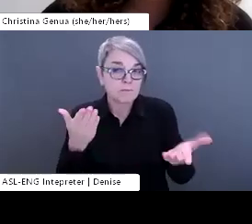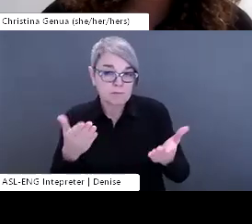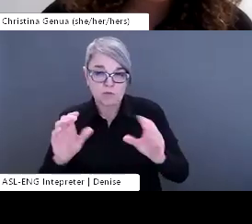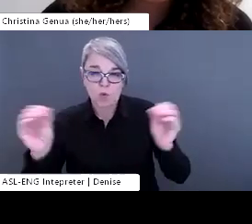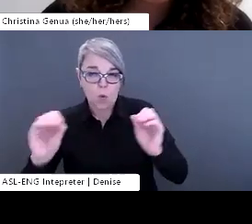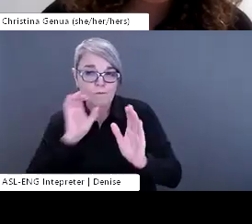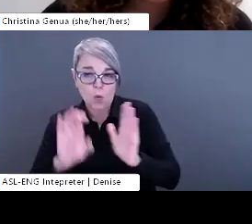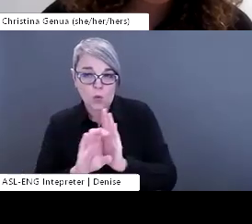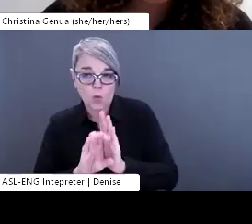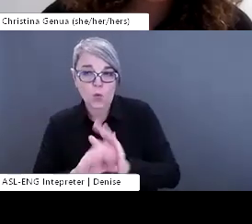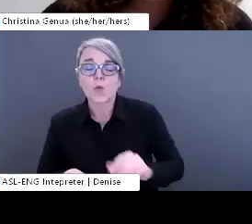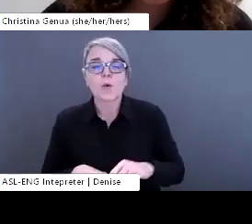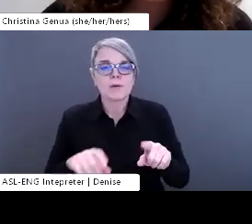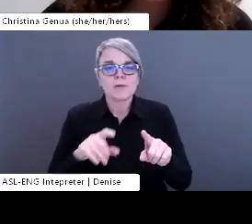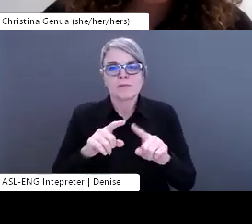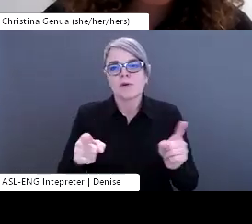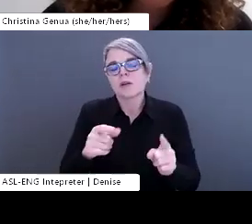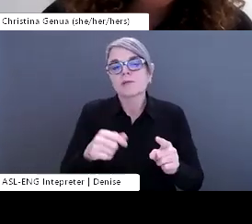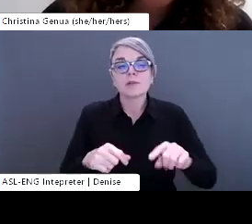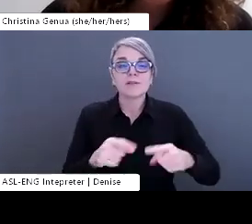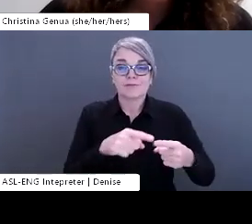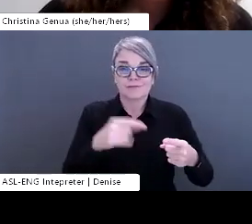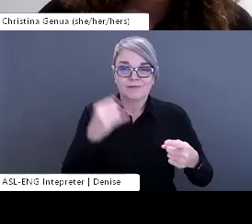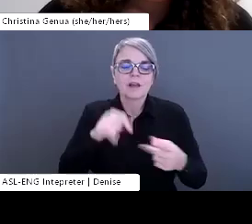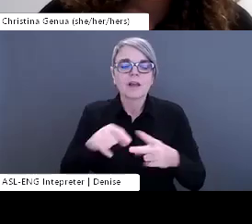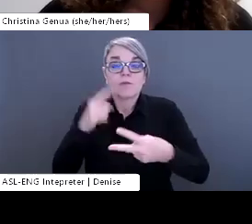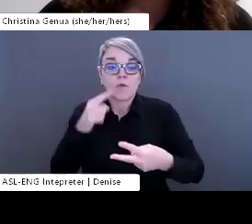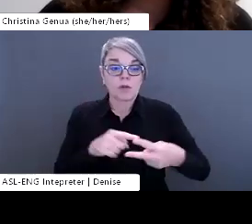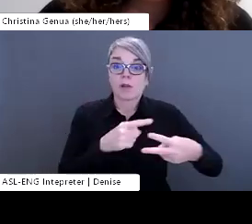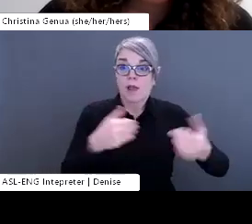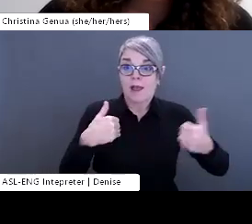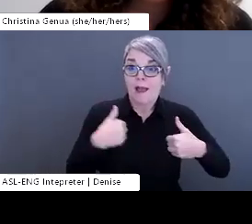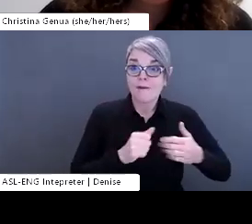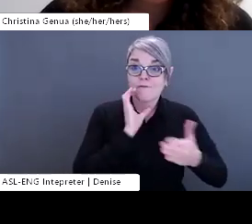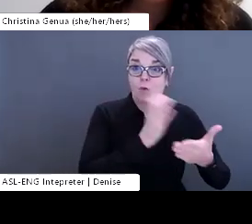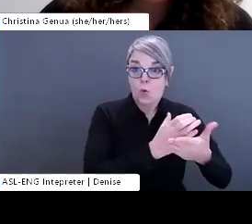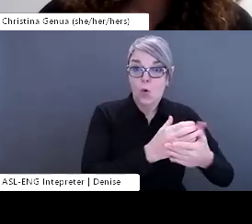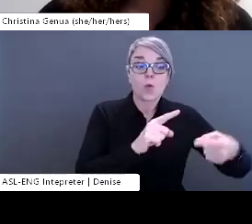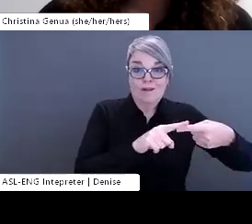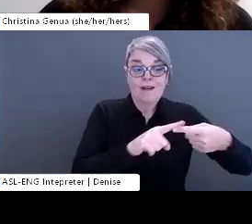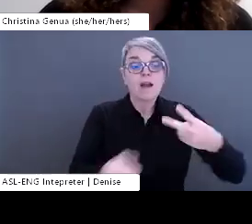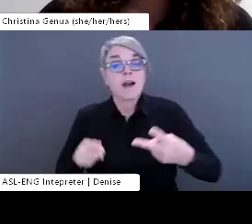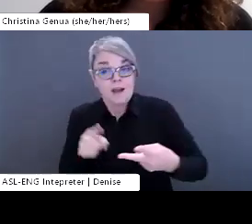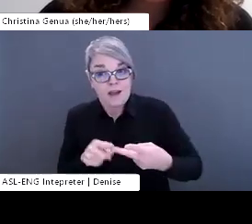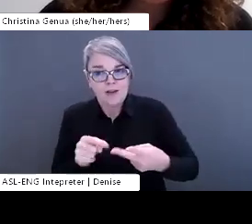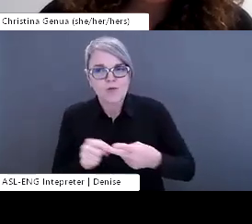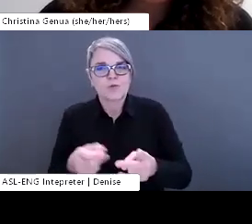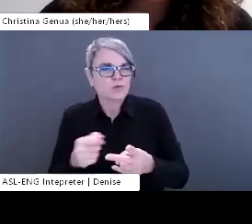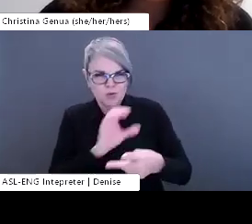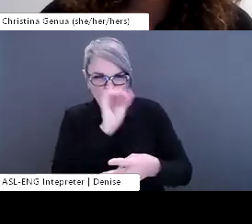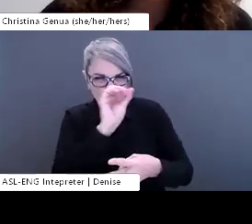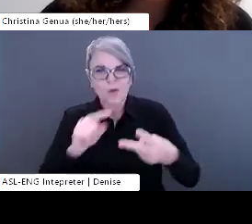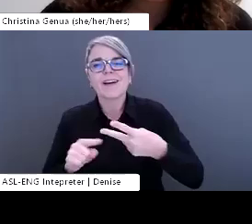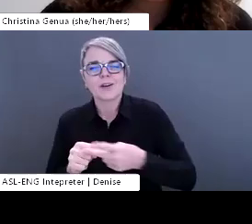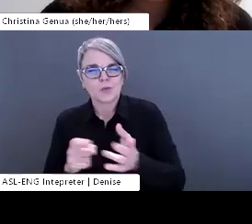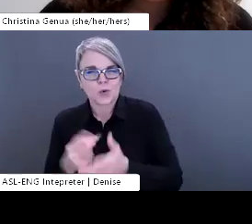like secondary ID if you don't have a photo one. Which you would need two of. So a social insurance number, so